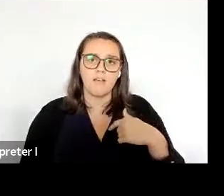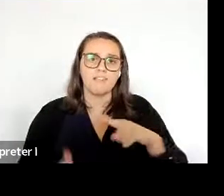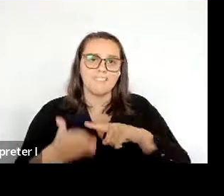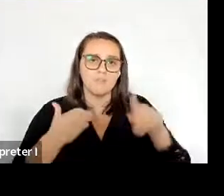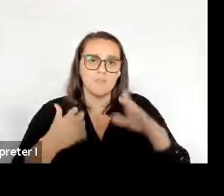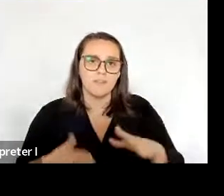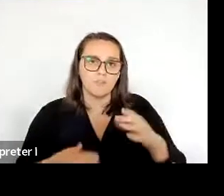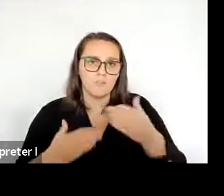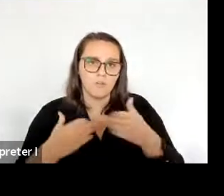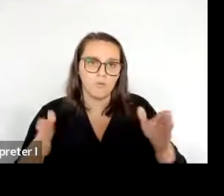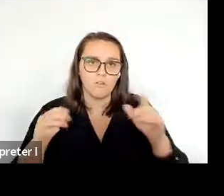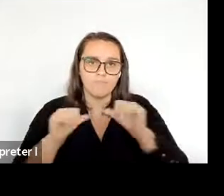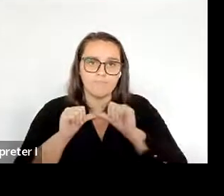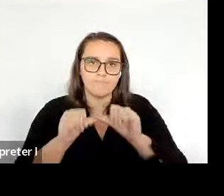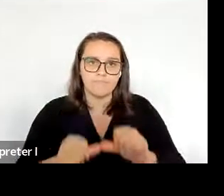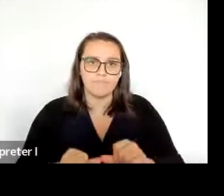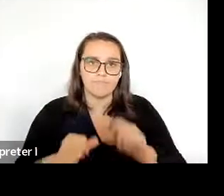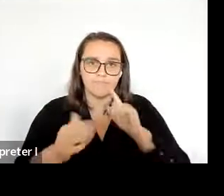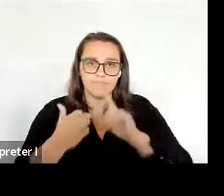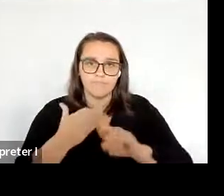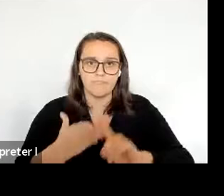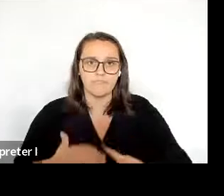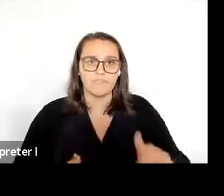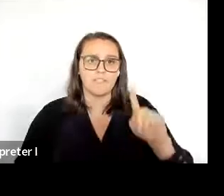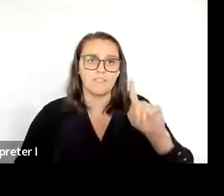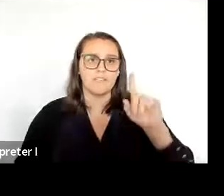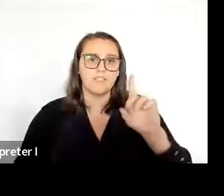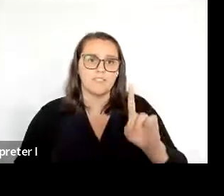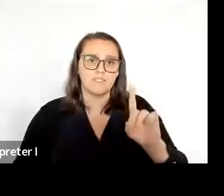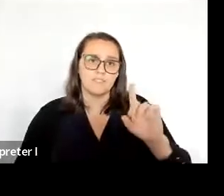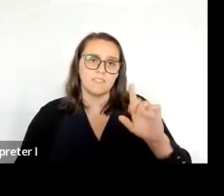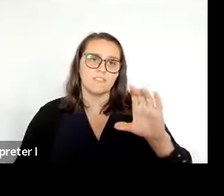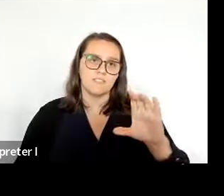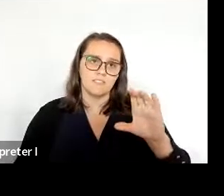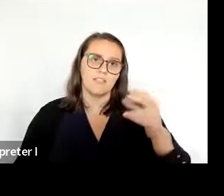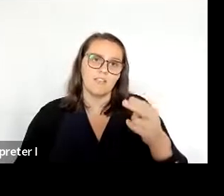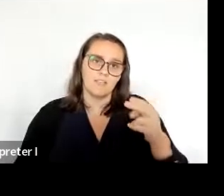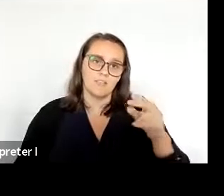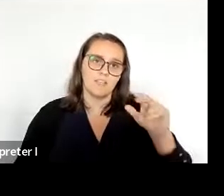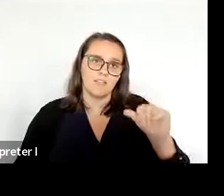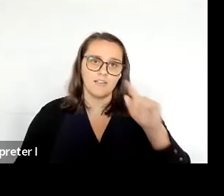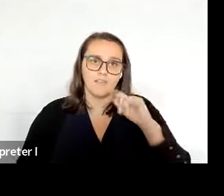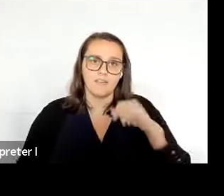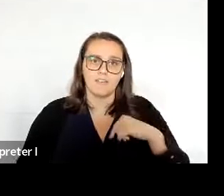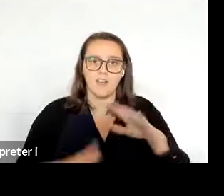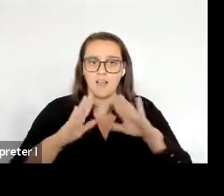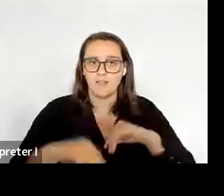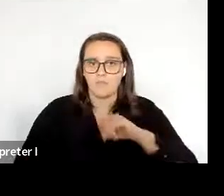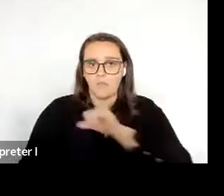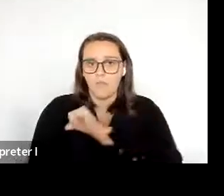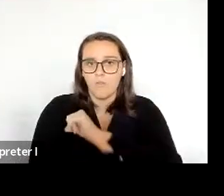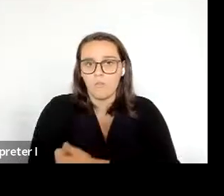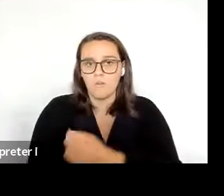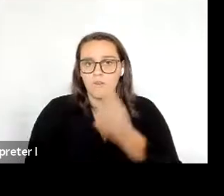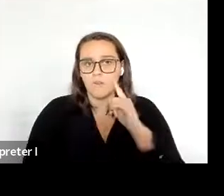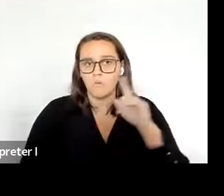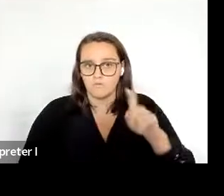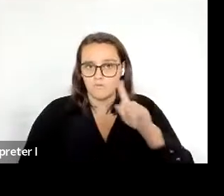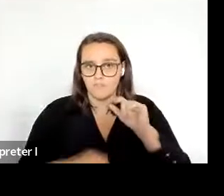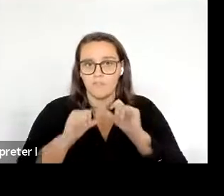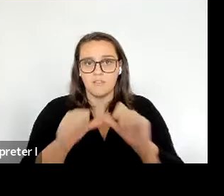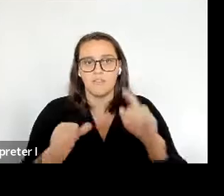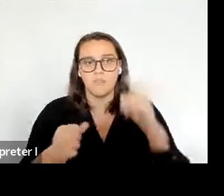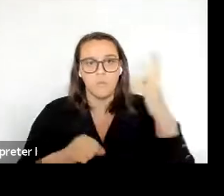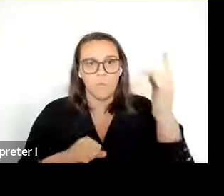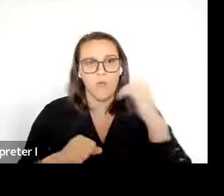his investigations of the DC Housing Authority. We need to continue that authorization as investigations are ongoing. Before